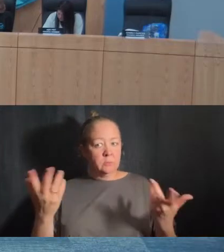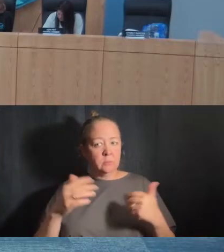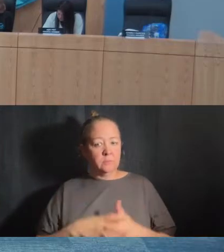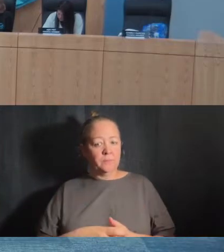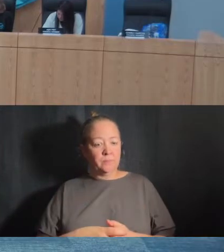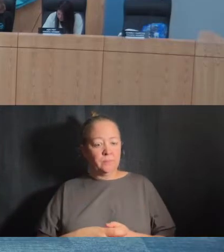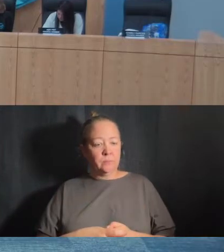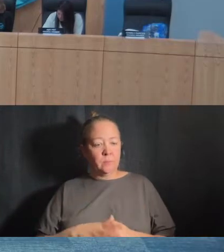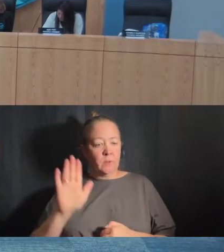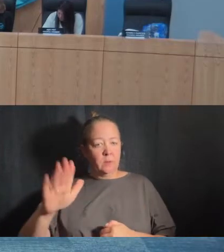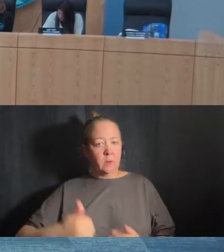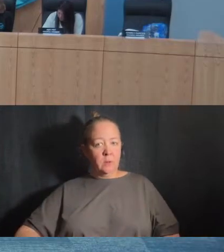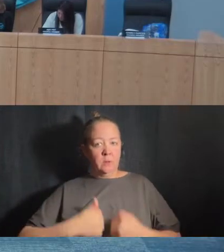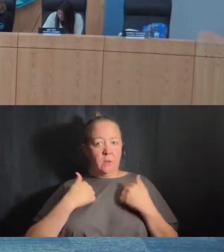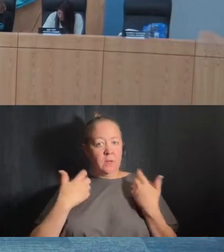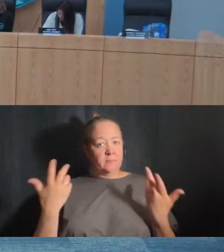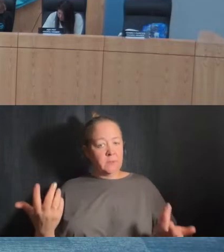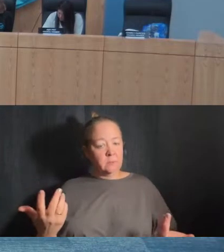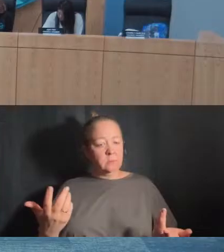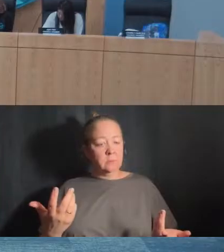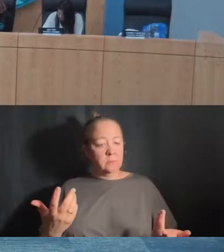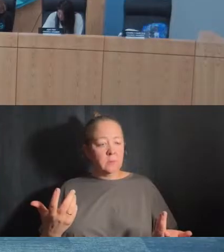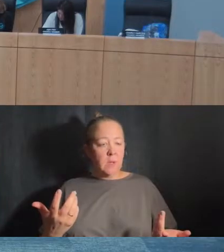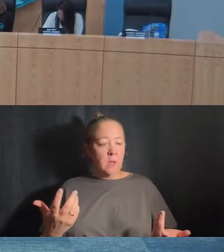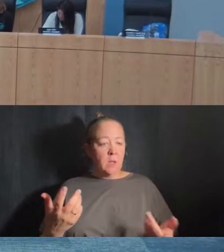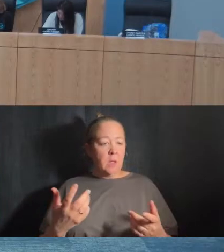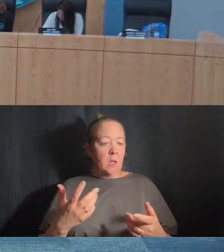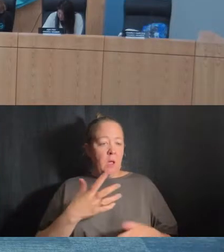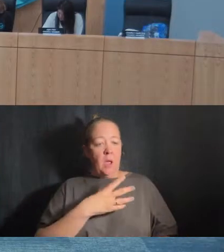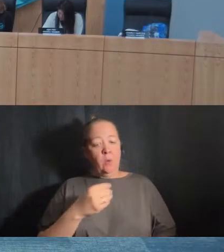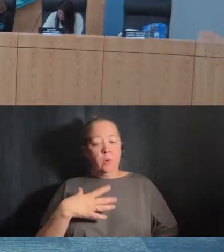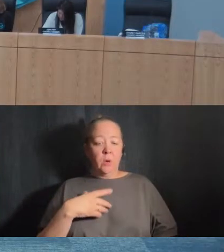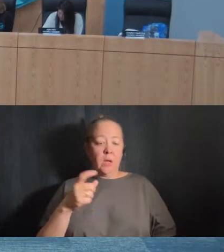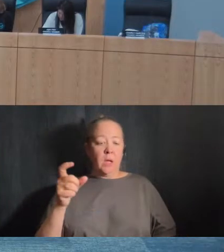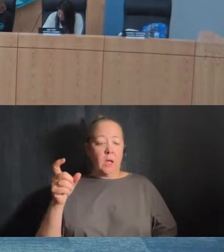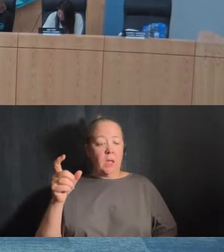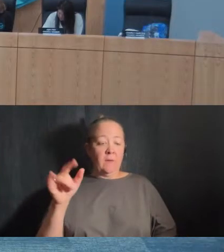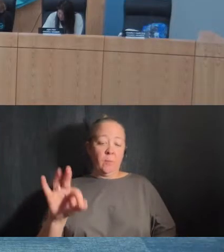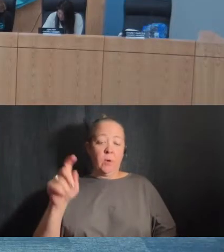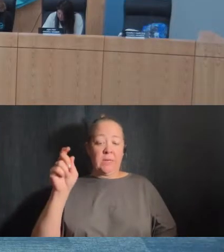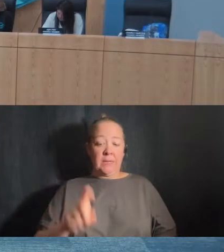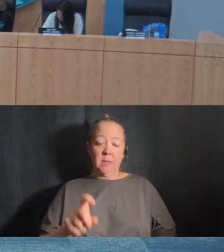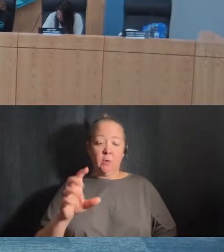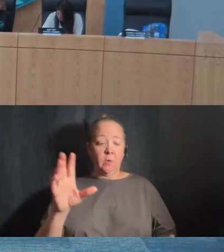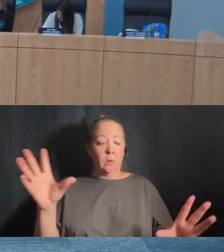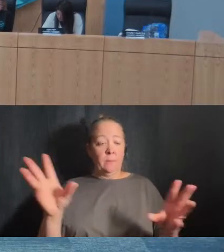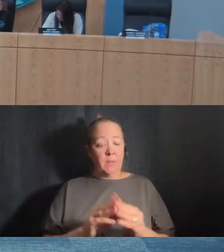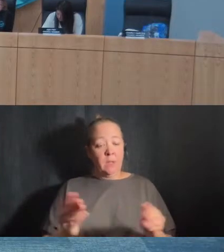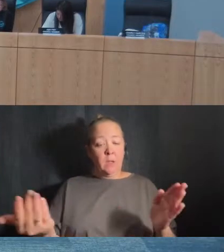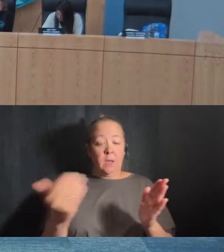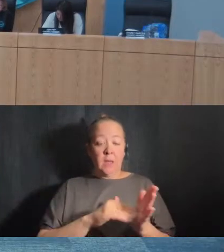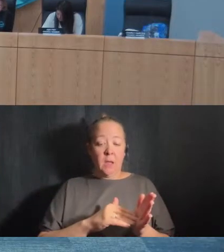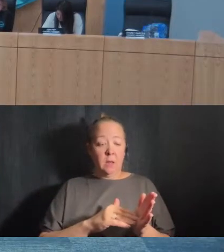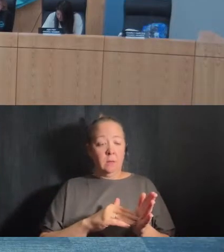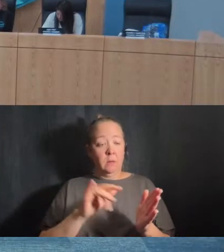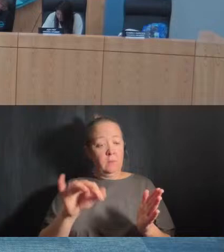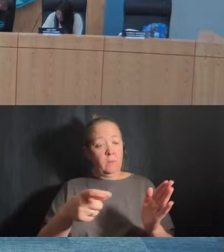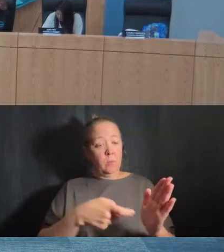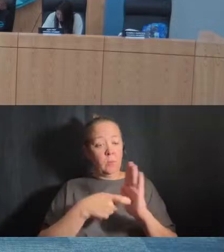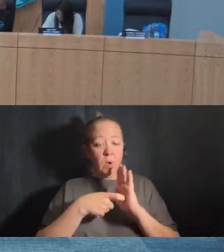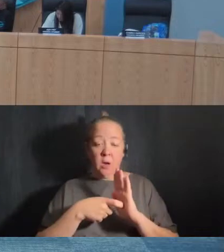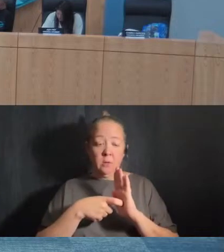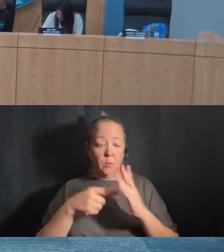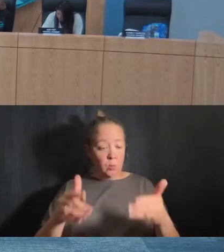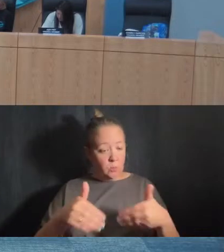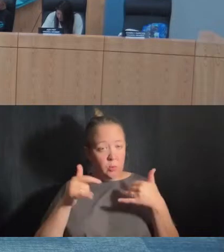put our big boy pants on or girl pants on. We got to meet again and get it done. We do that. But